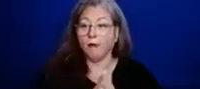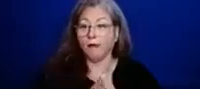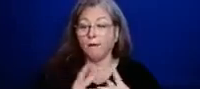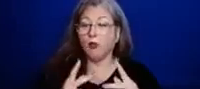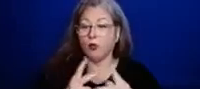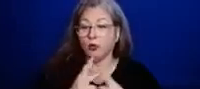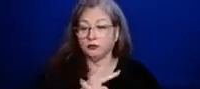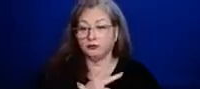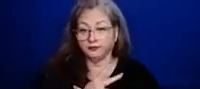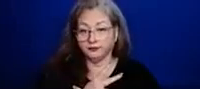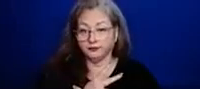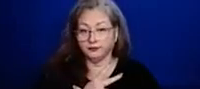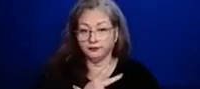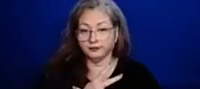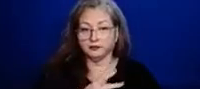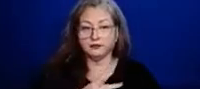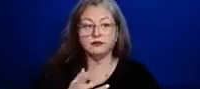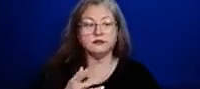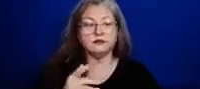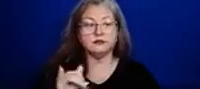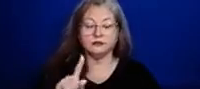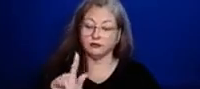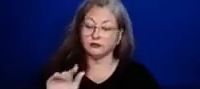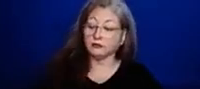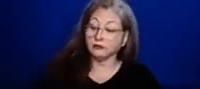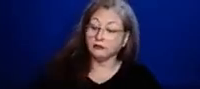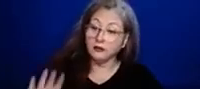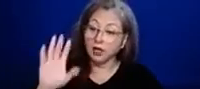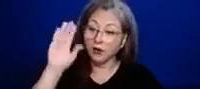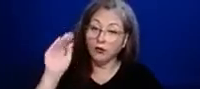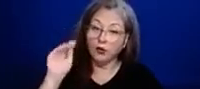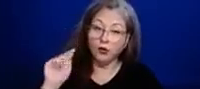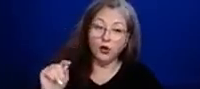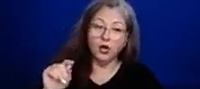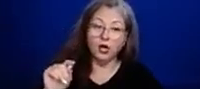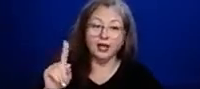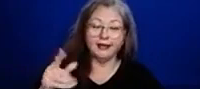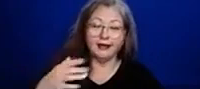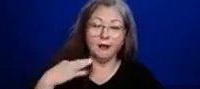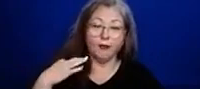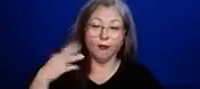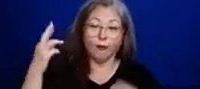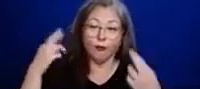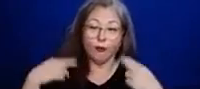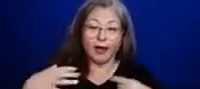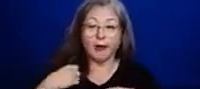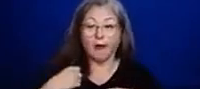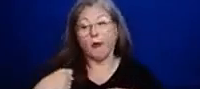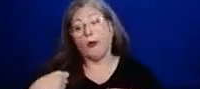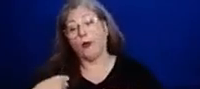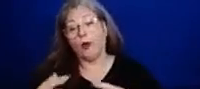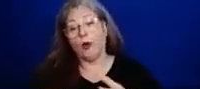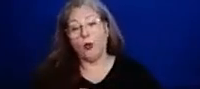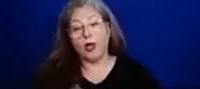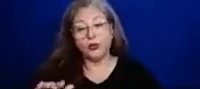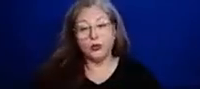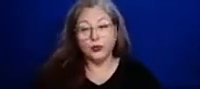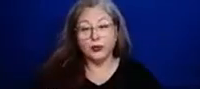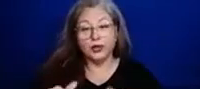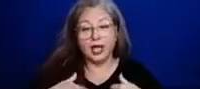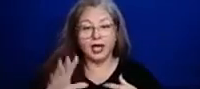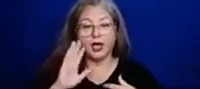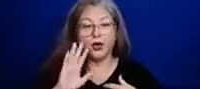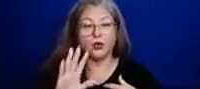it starts to grow. So the little boy that, you know, pulls your brake when you were on grammar is going to steal you